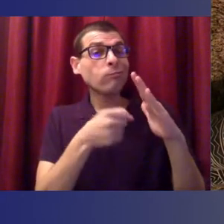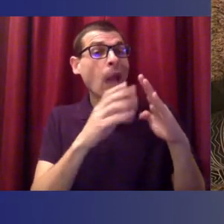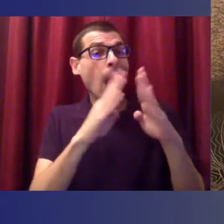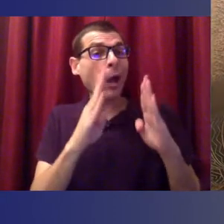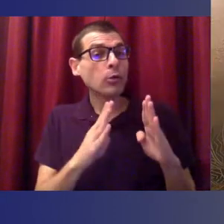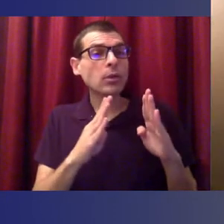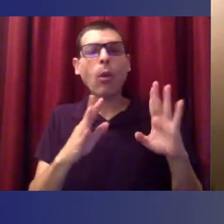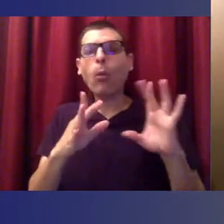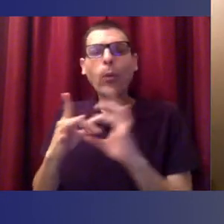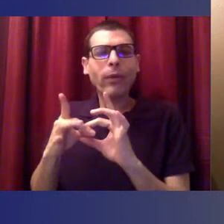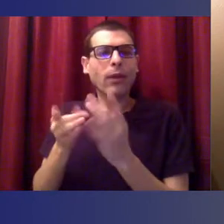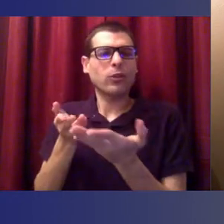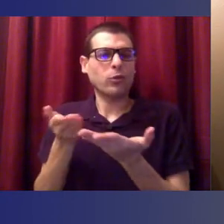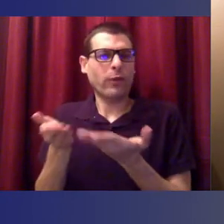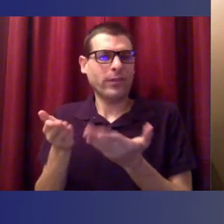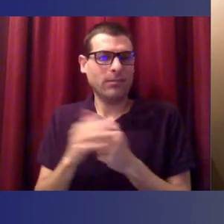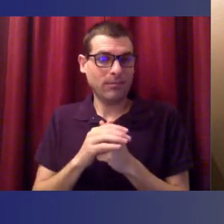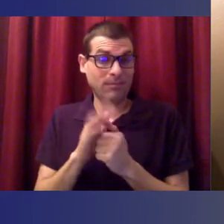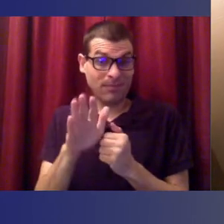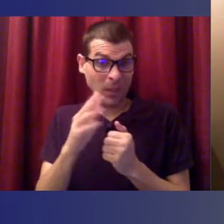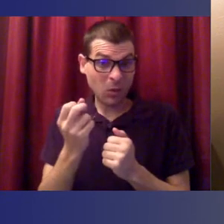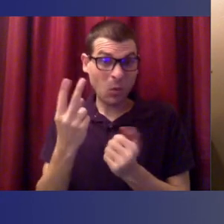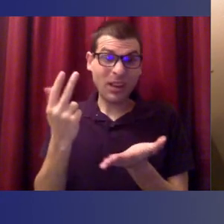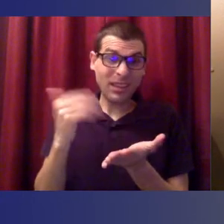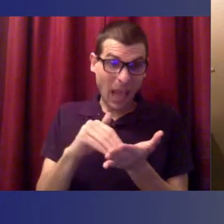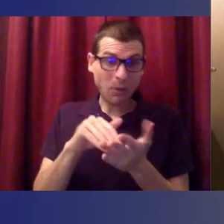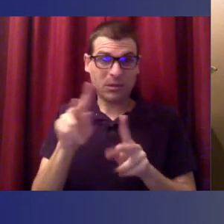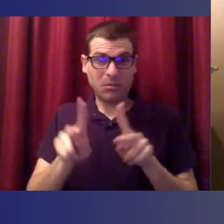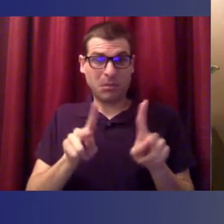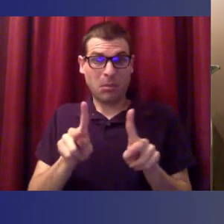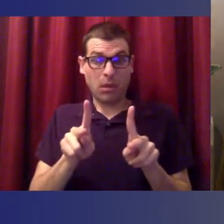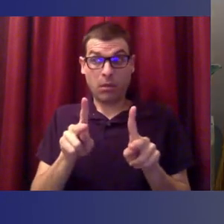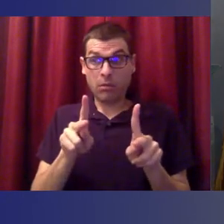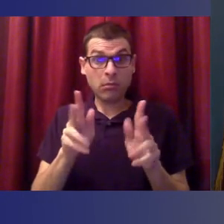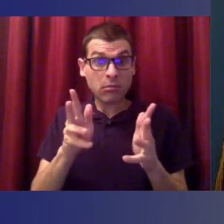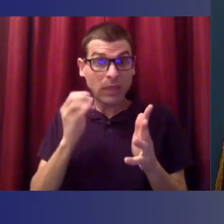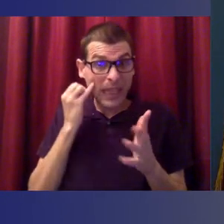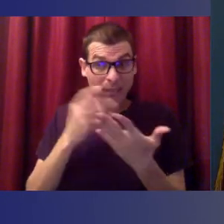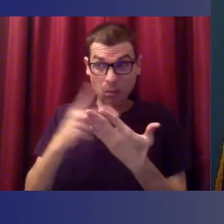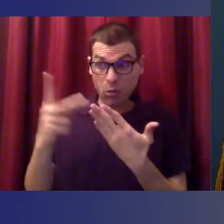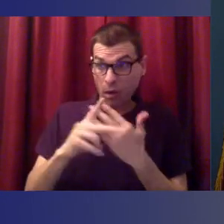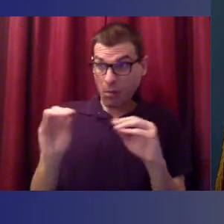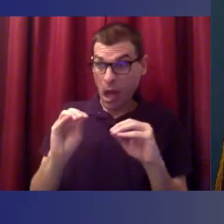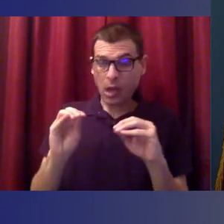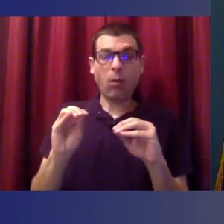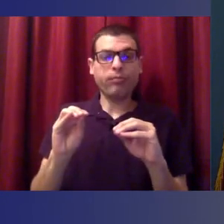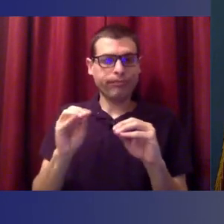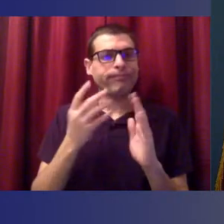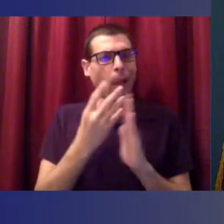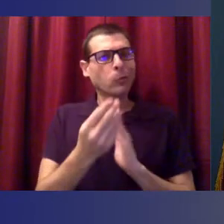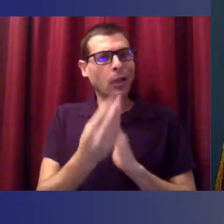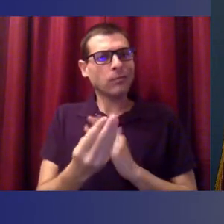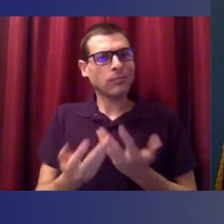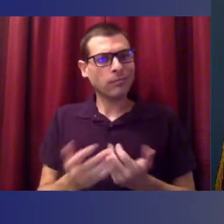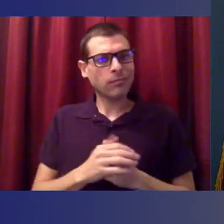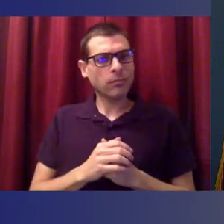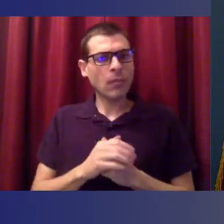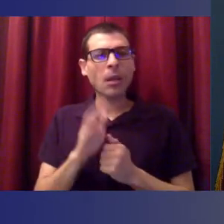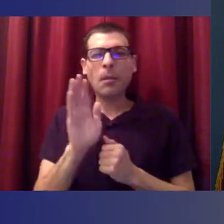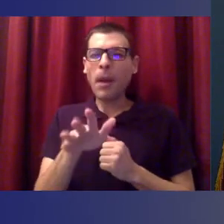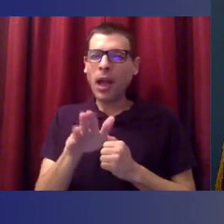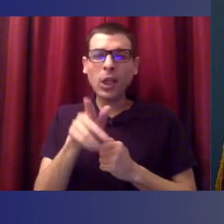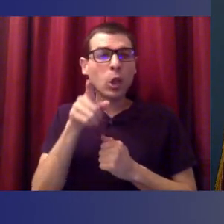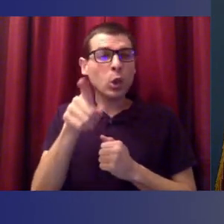12,000 people who would otherwise be homeless if it weren't for that housing. But one look at the tents lining many of our